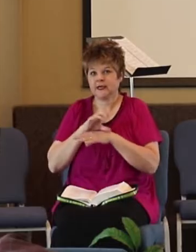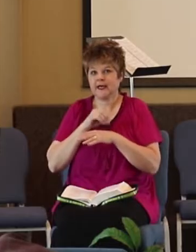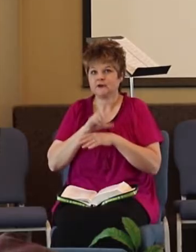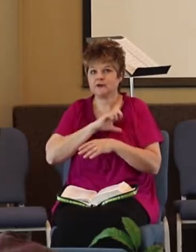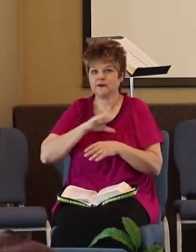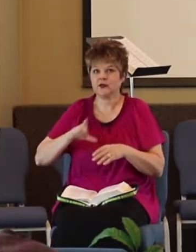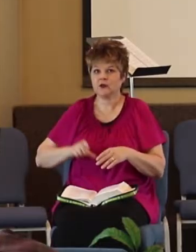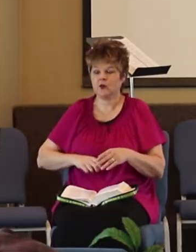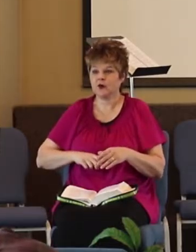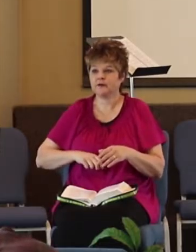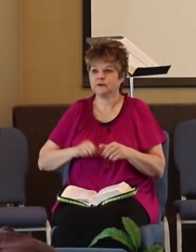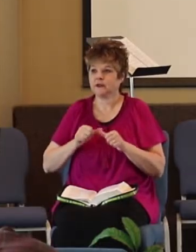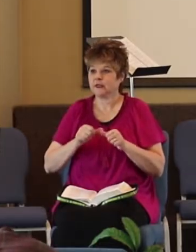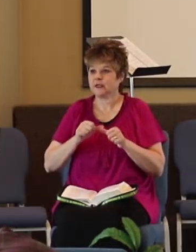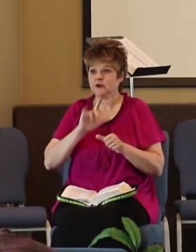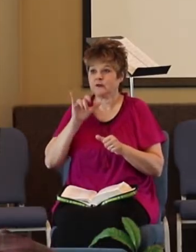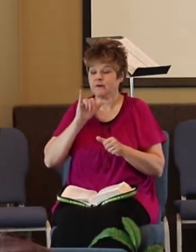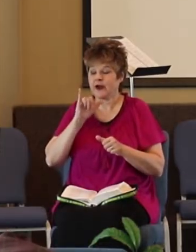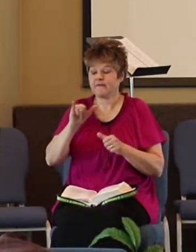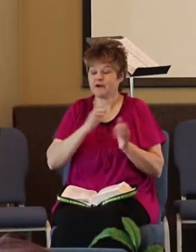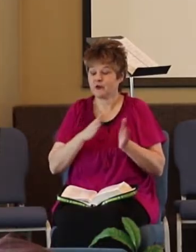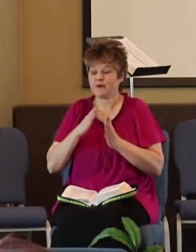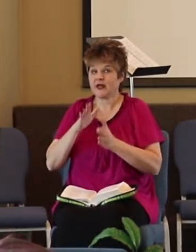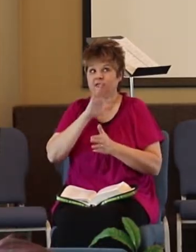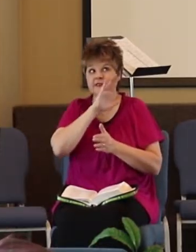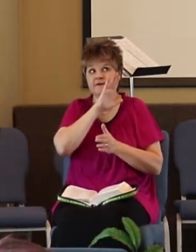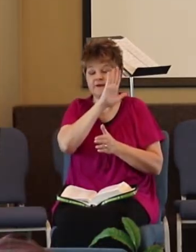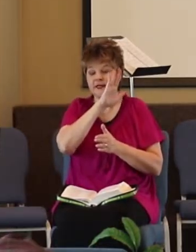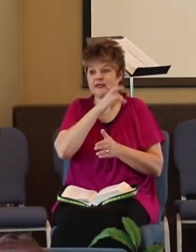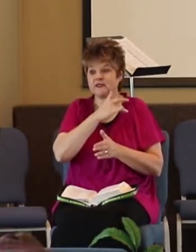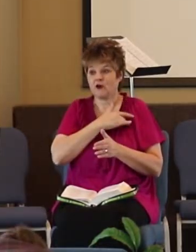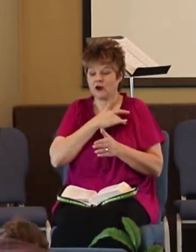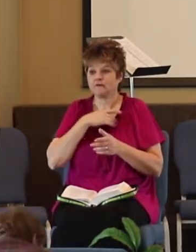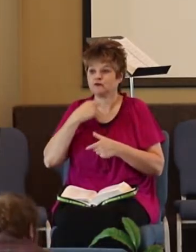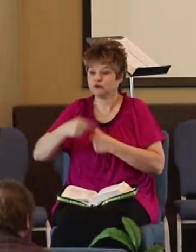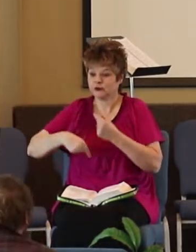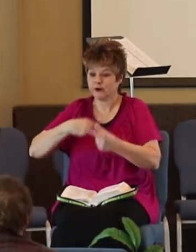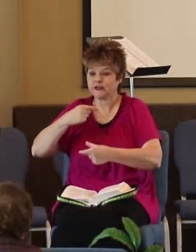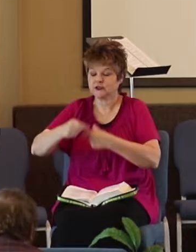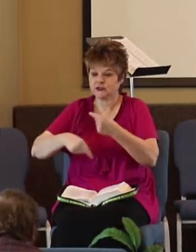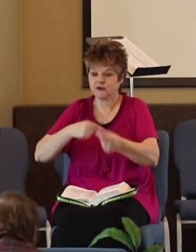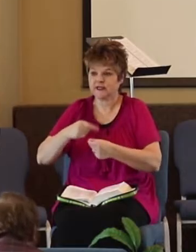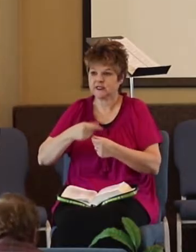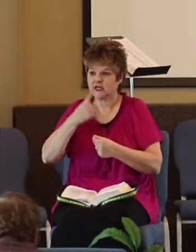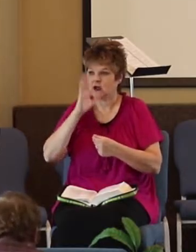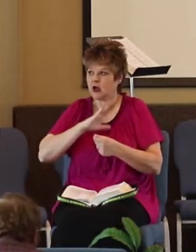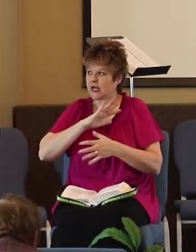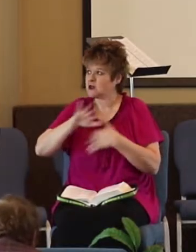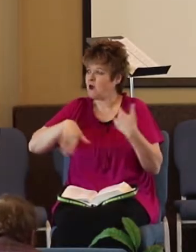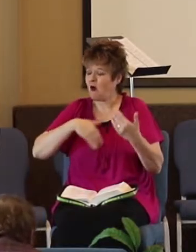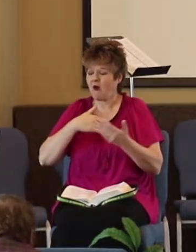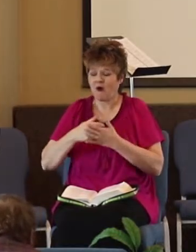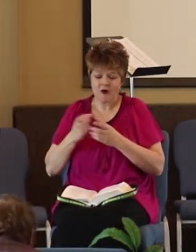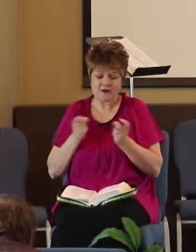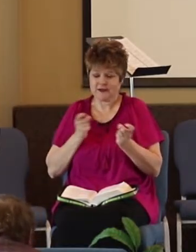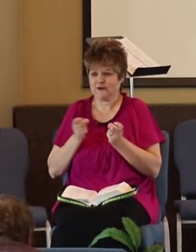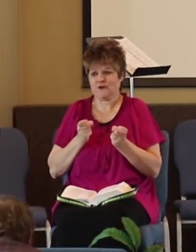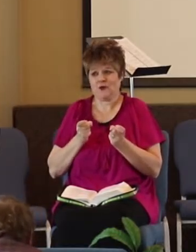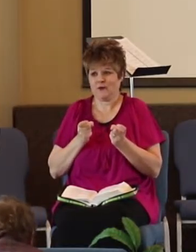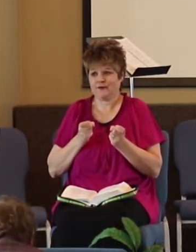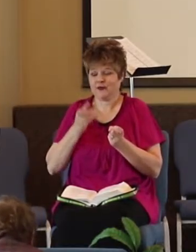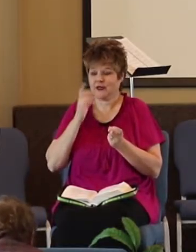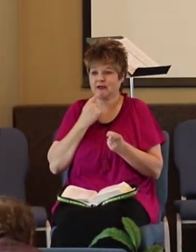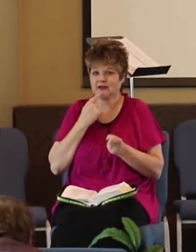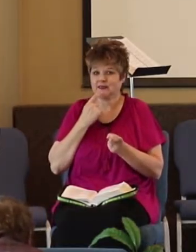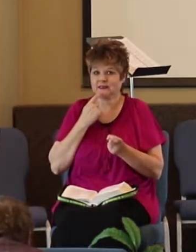of the Lord stands forever, the plans of his heart from generation to generation. He's got it all in control. God